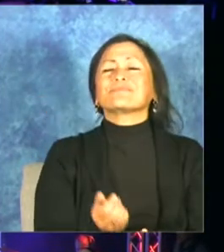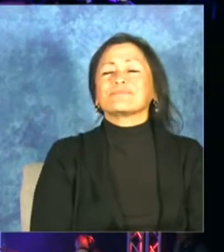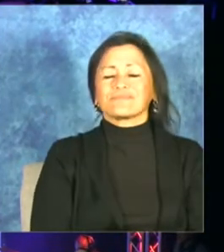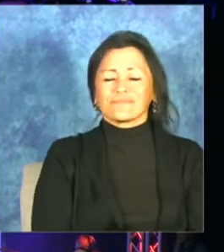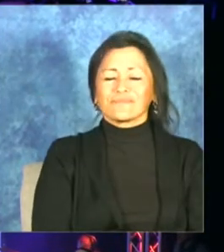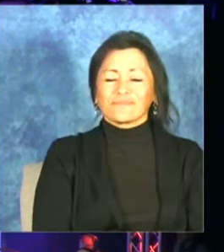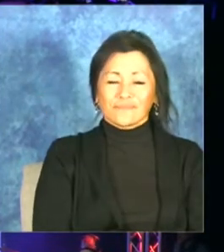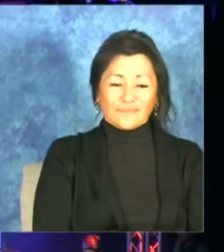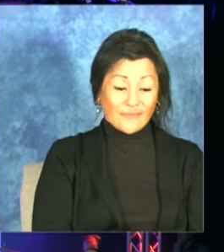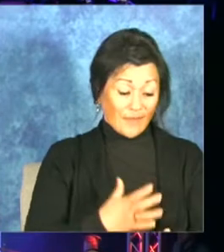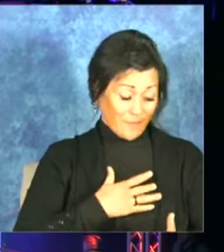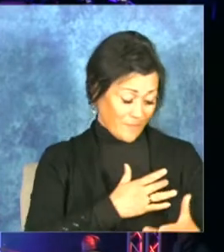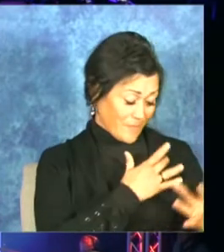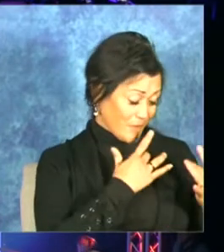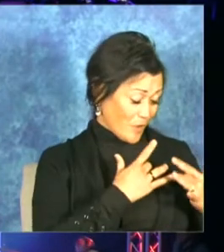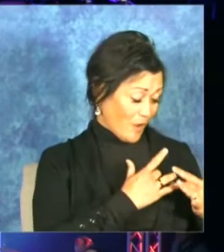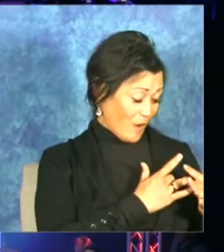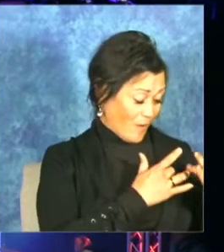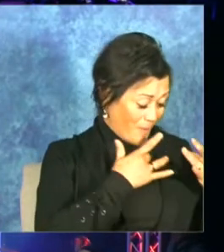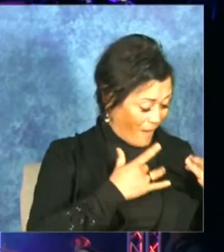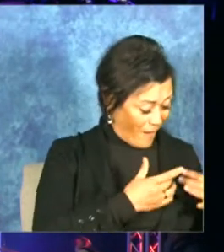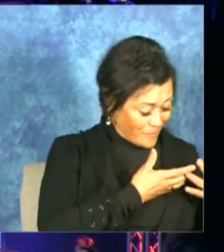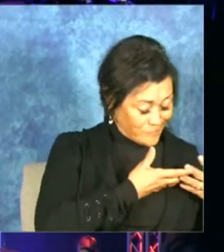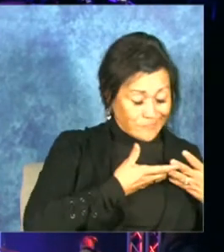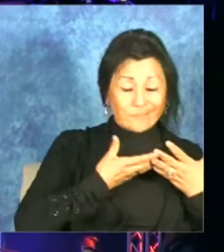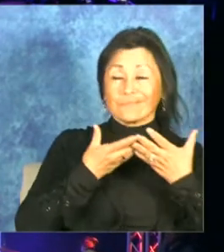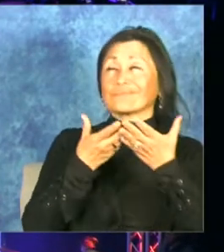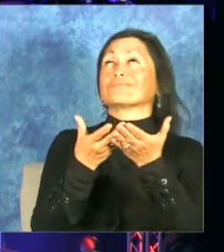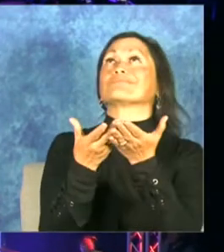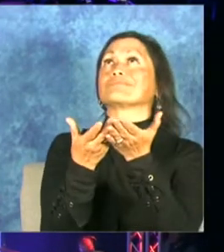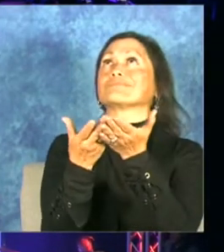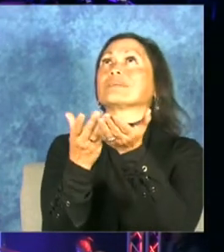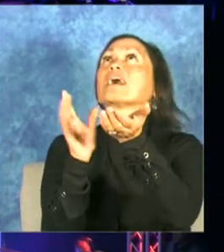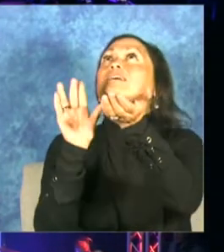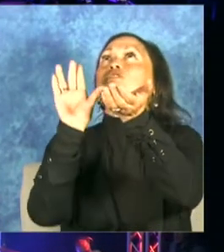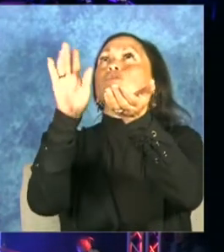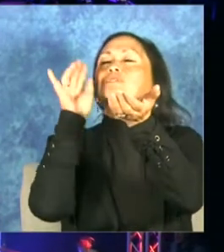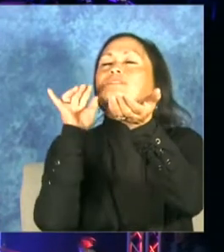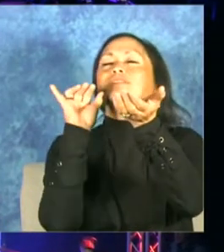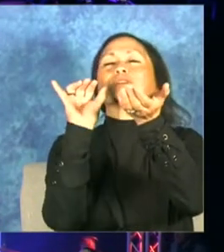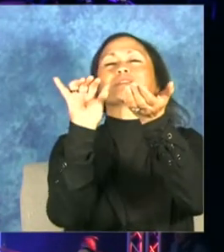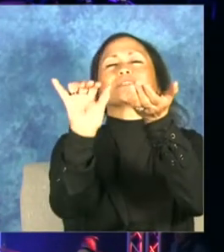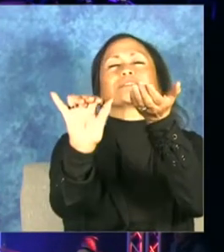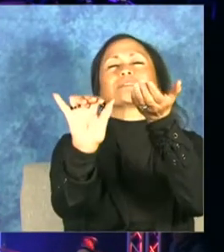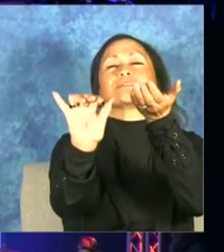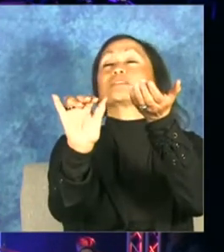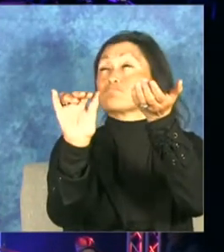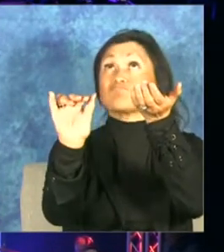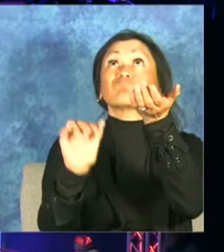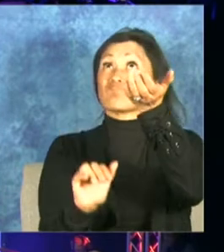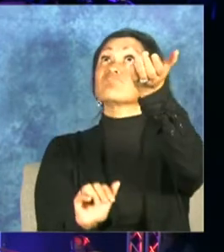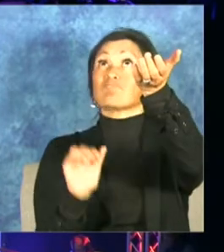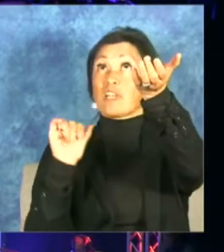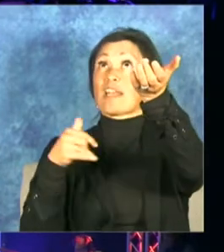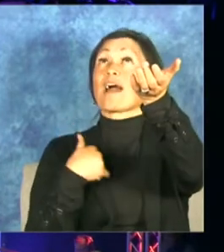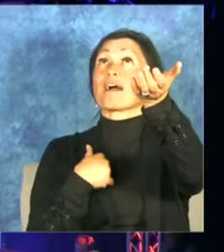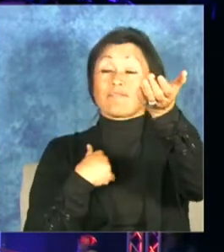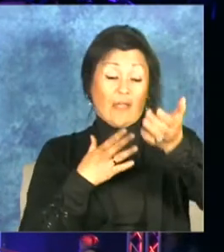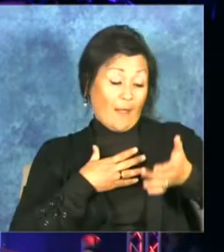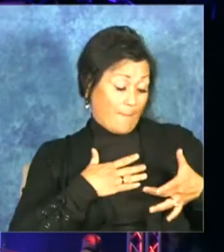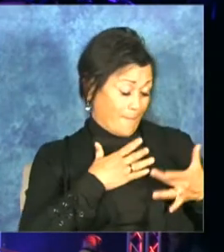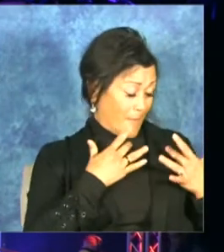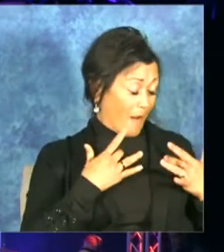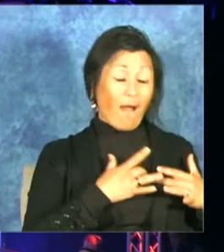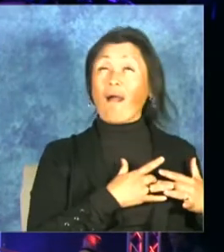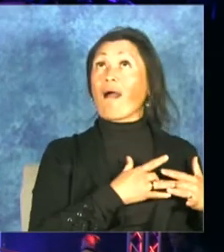Oh, my heart is yours forever. You can have it. My heart